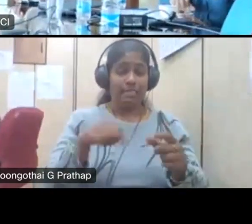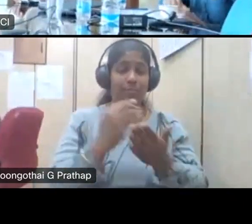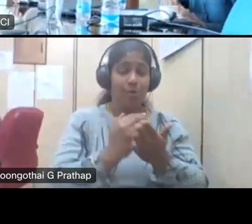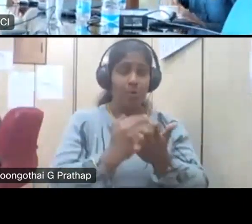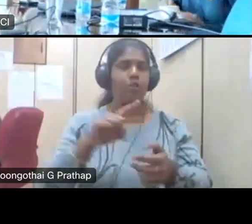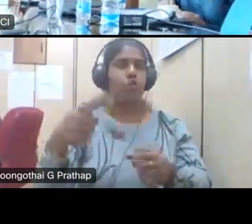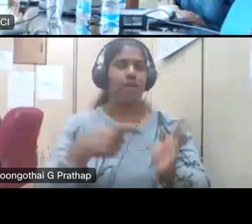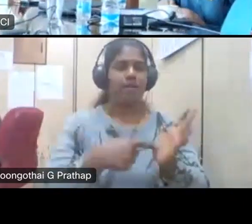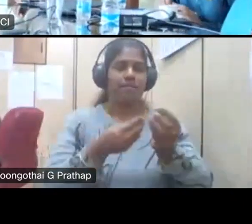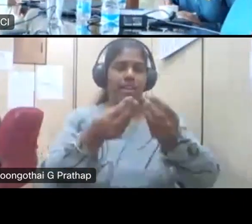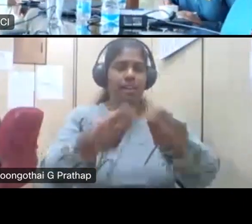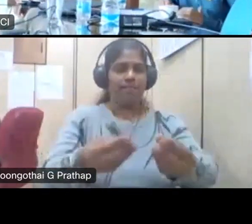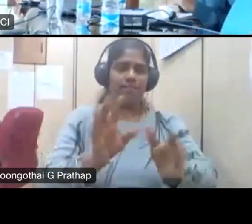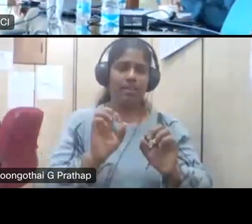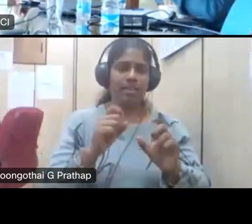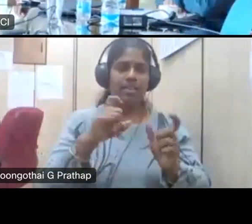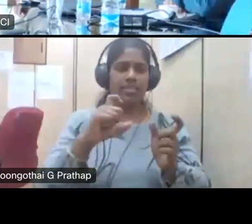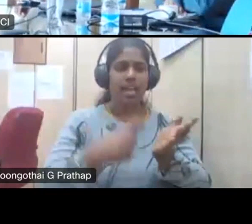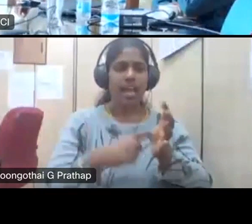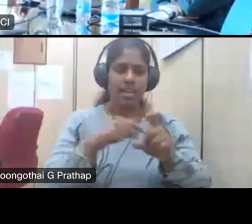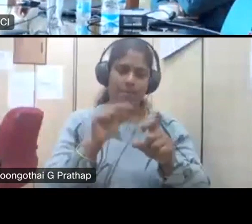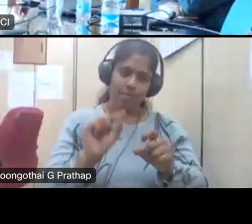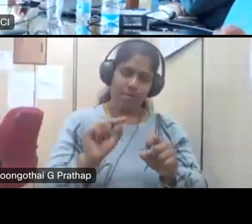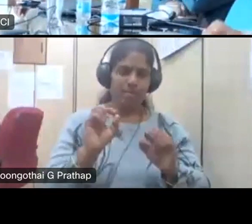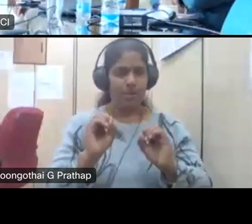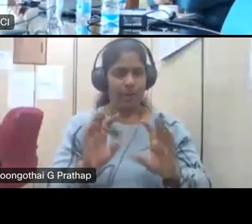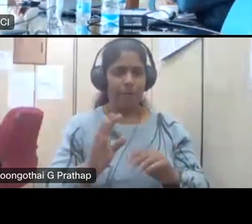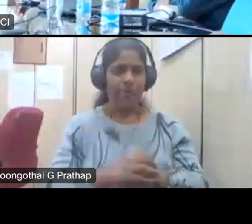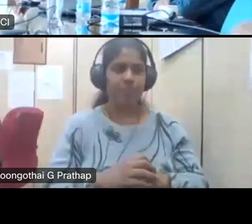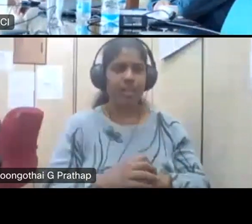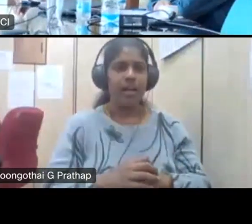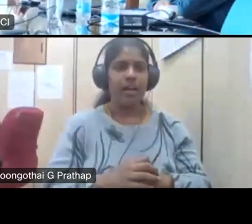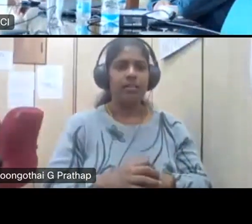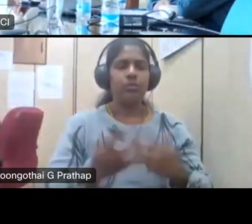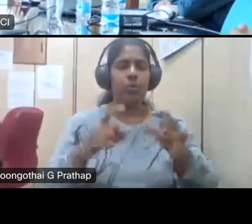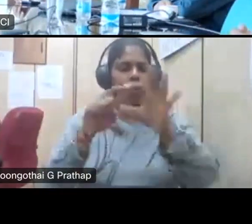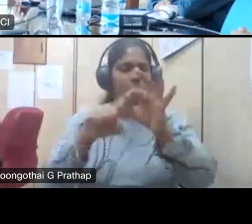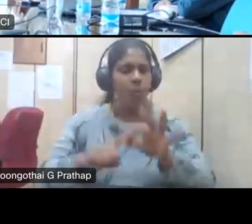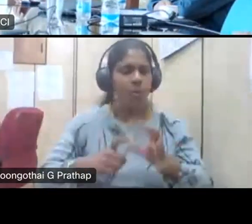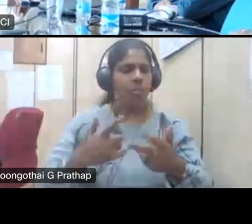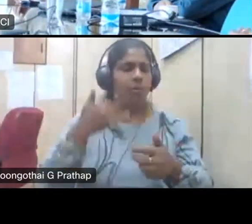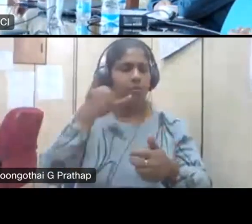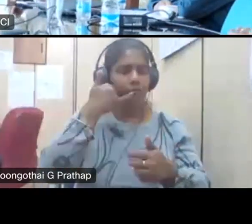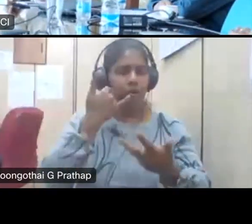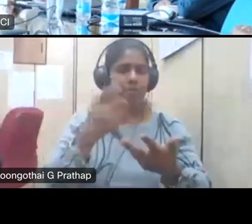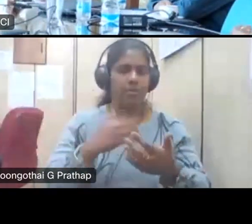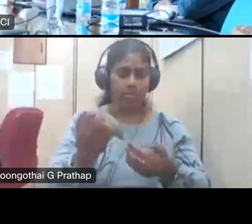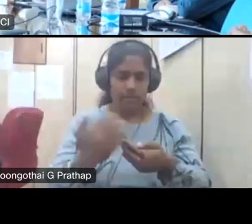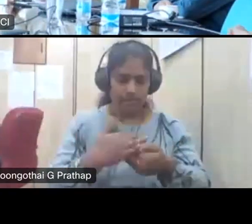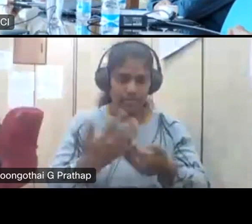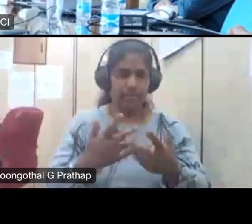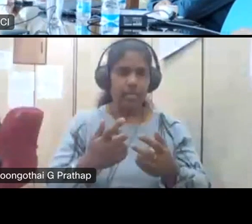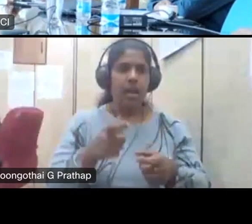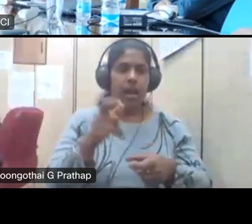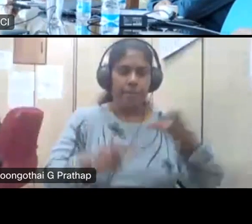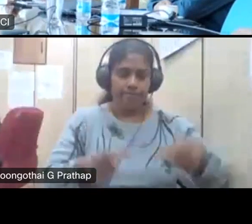seminars also, where the questions will be asked on mobiles, and so that immediately after the physical